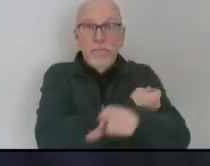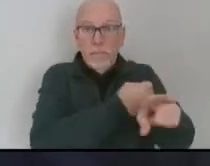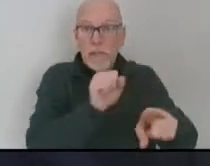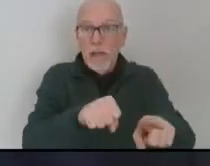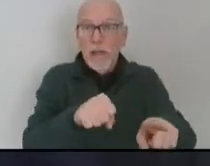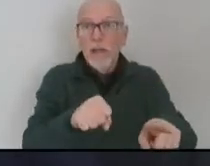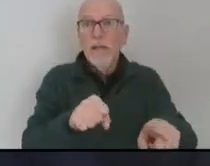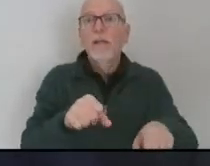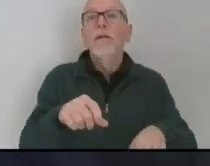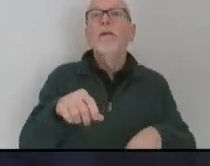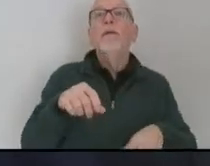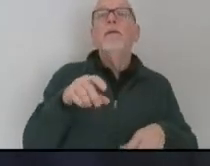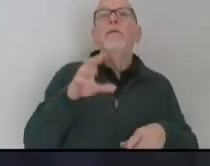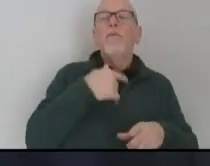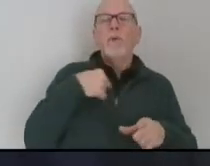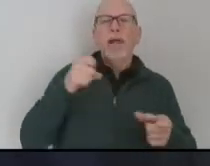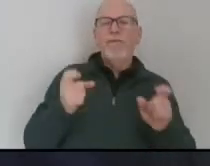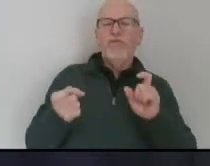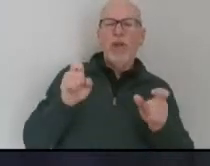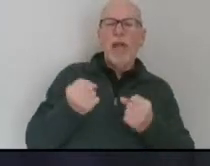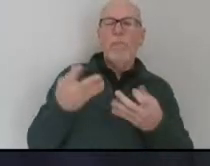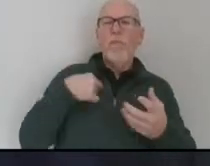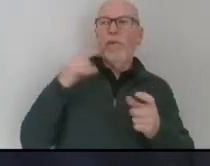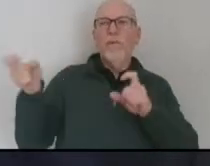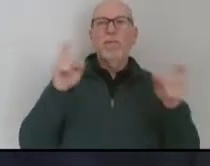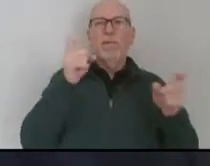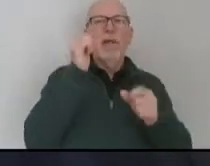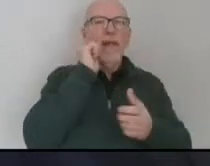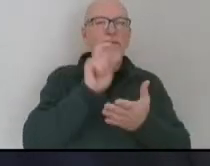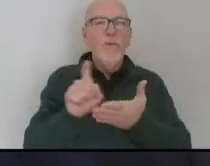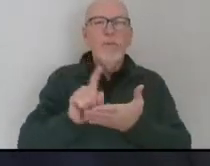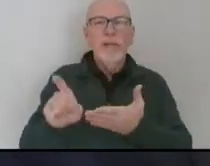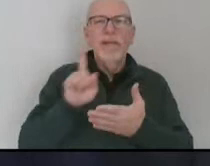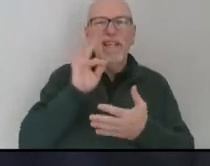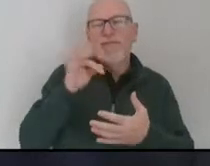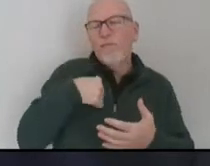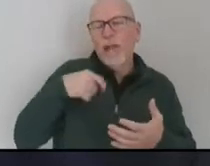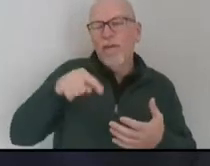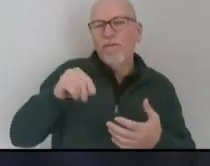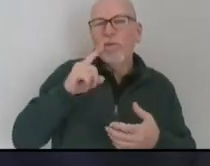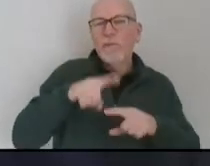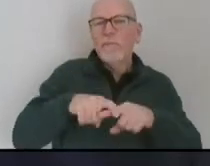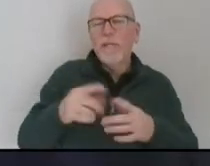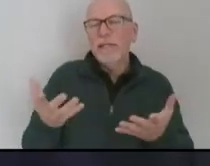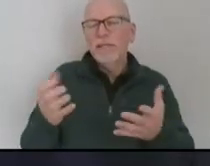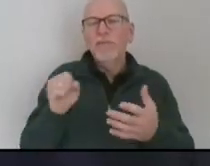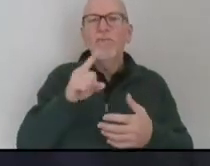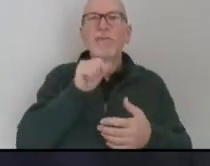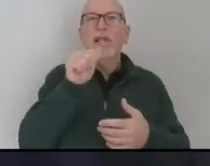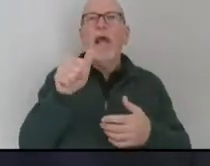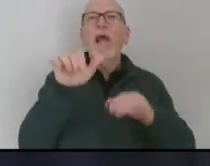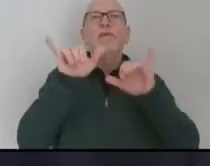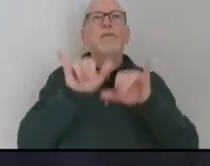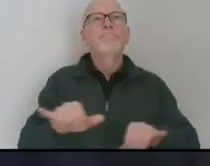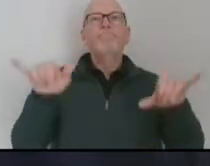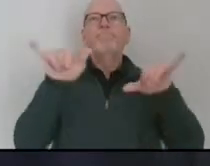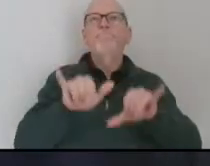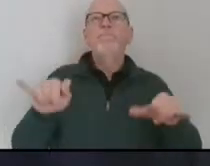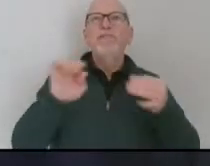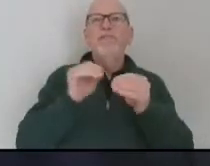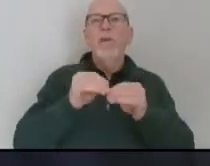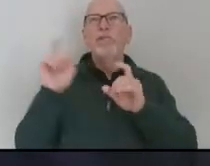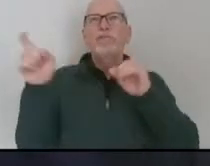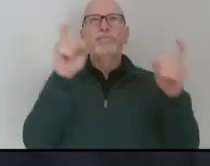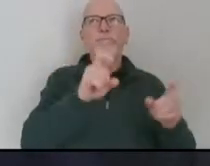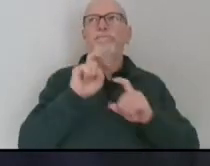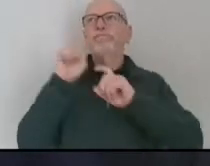then adjusting what our allocations are on a weekly basis if needed to be, or moving around vaccines. So it's not a stagnant number, but did start based